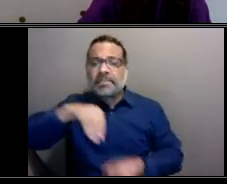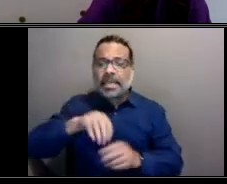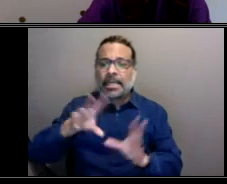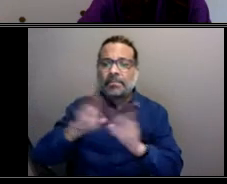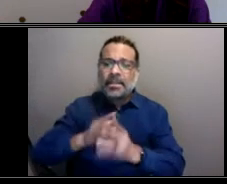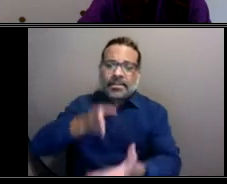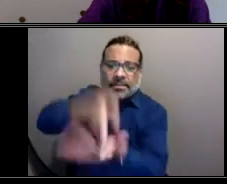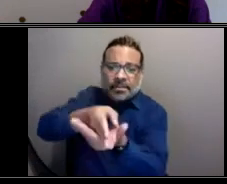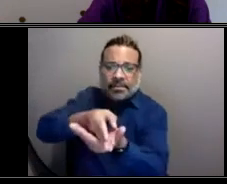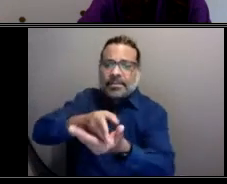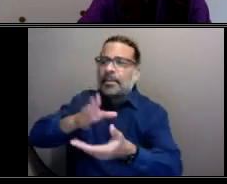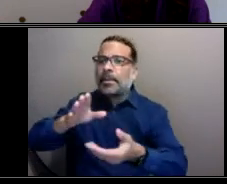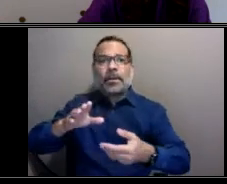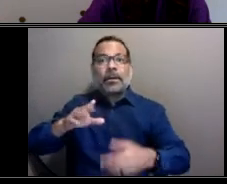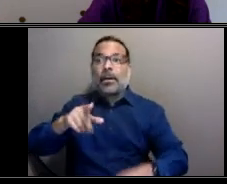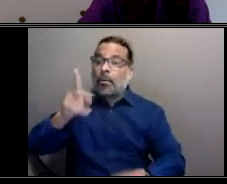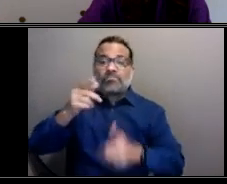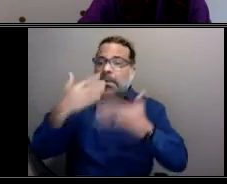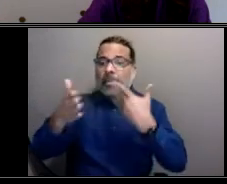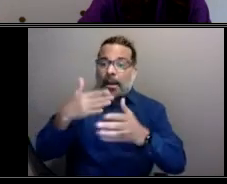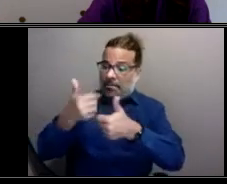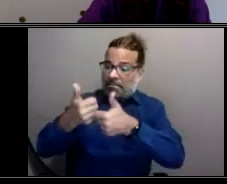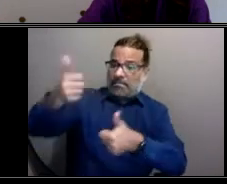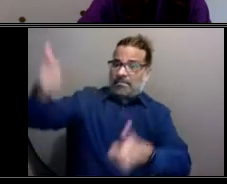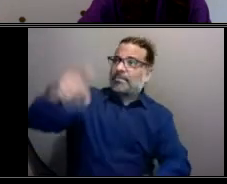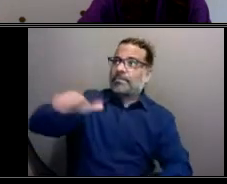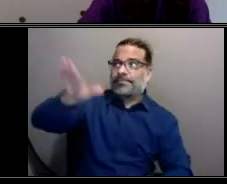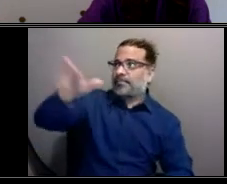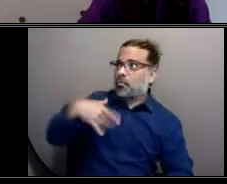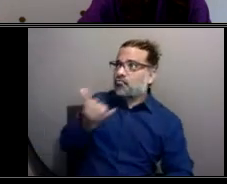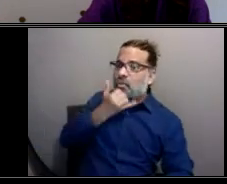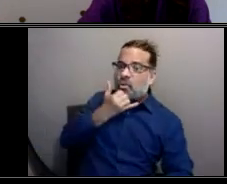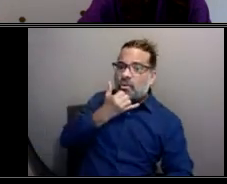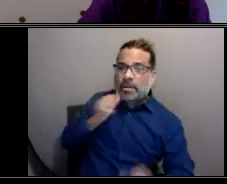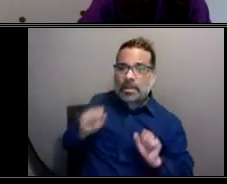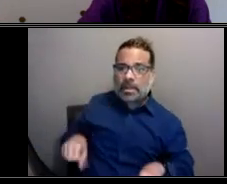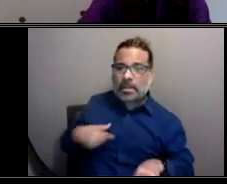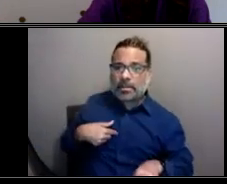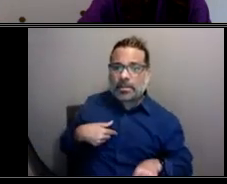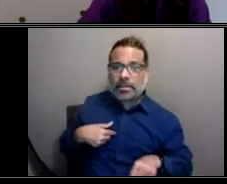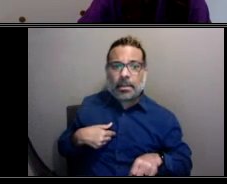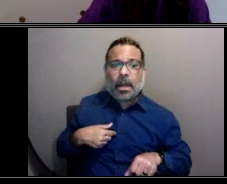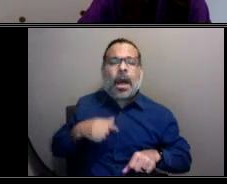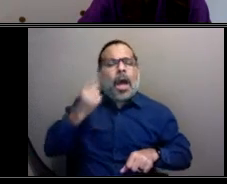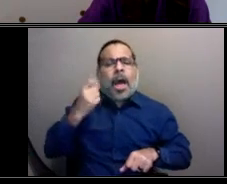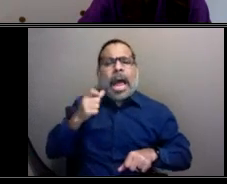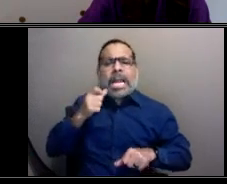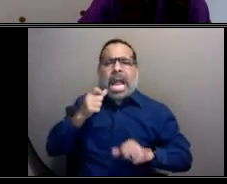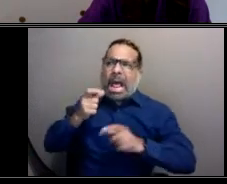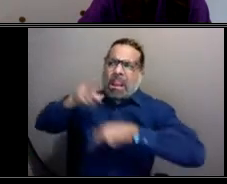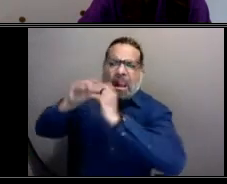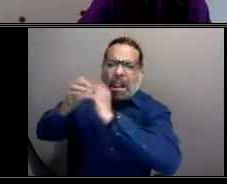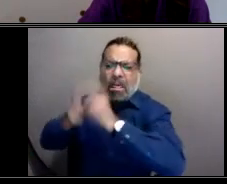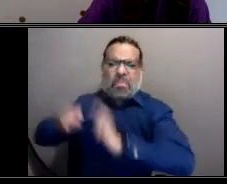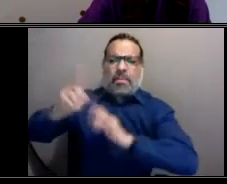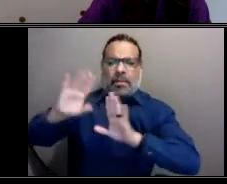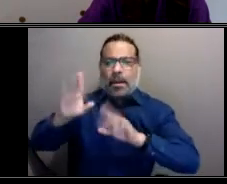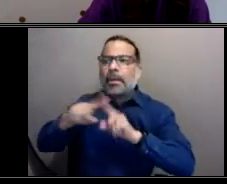means speaking truth to power. It means, but doing it in a productive manner. And it also